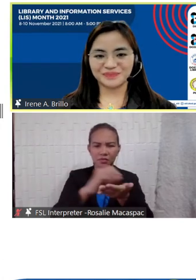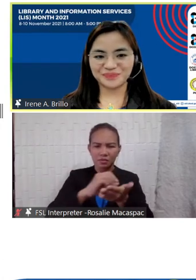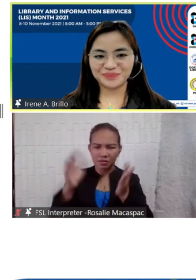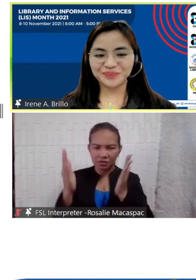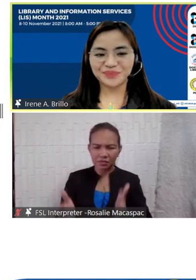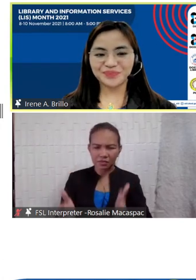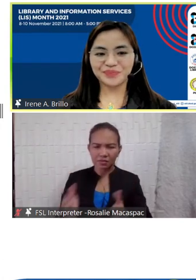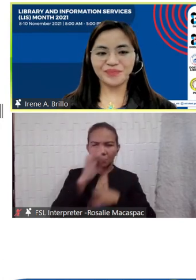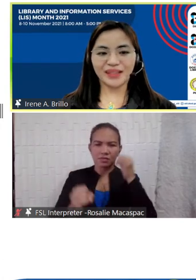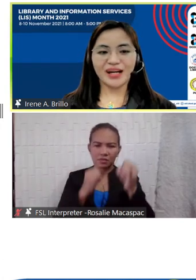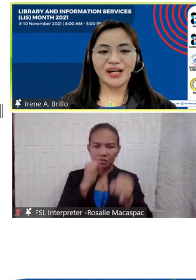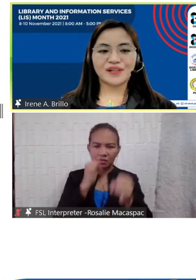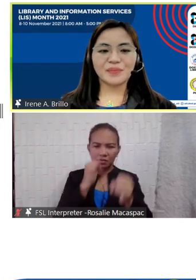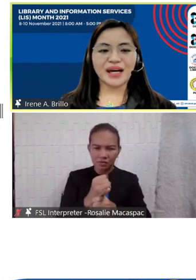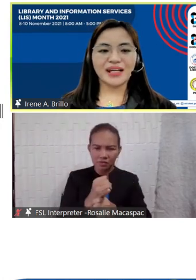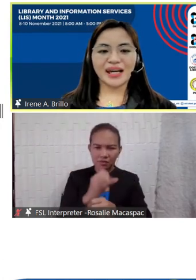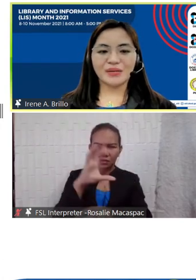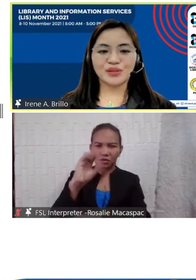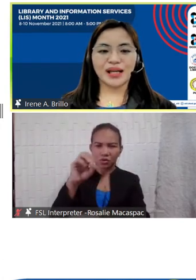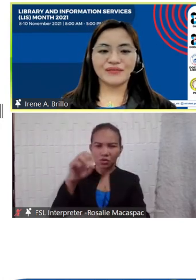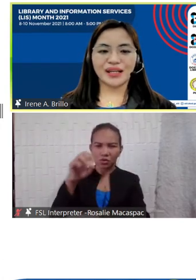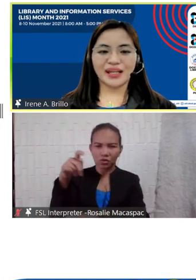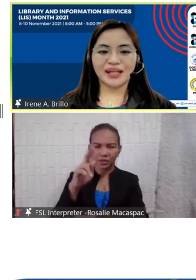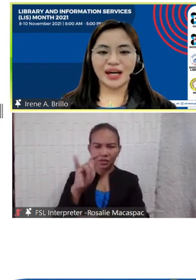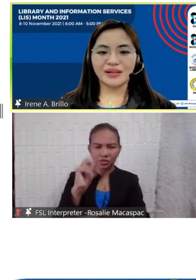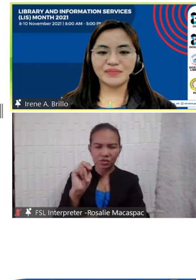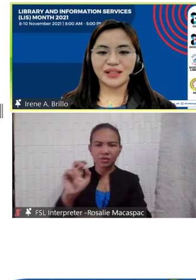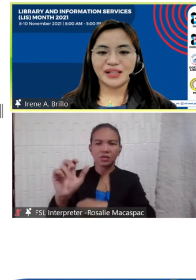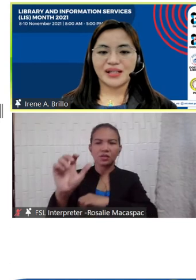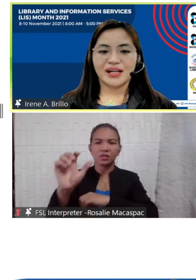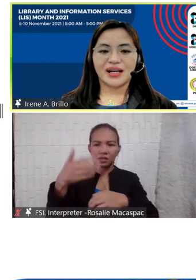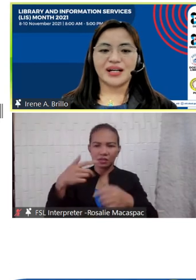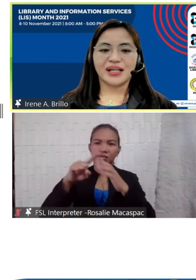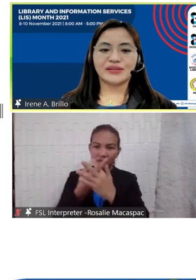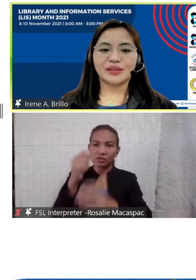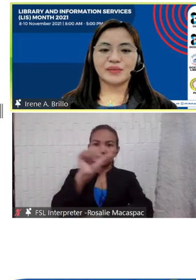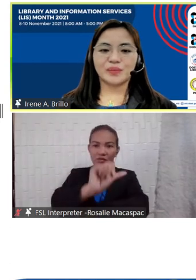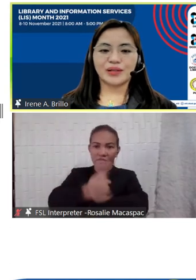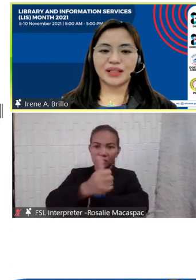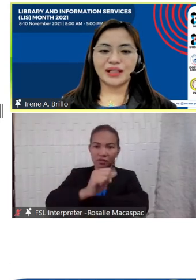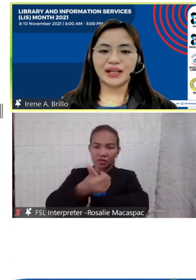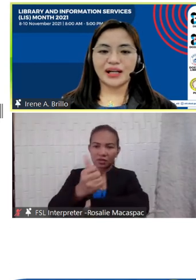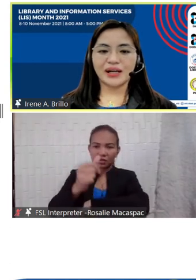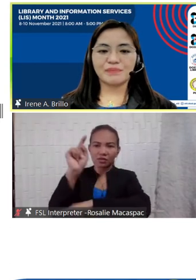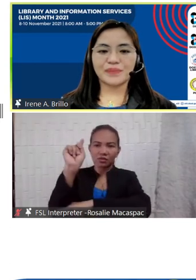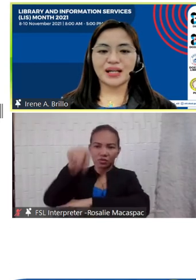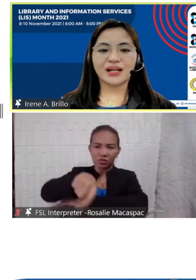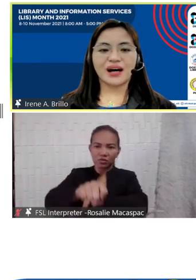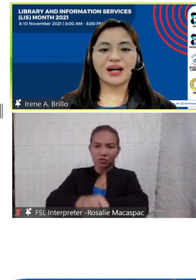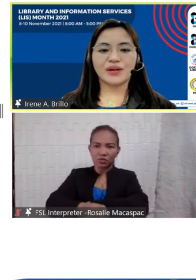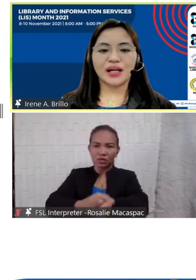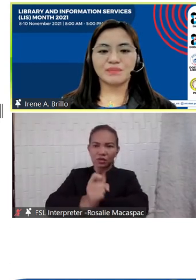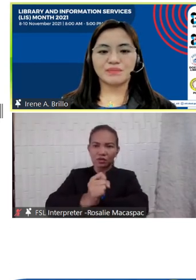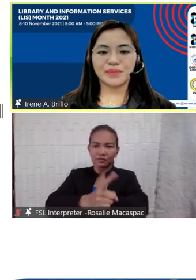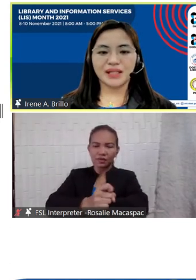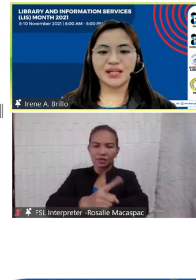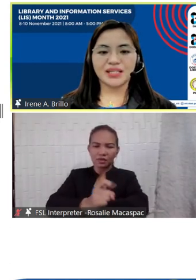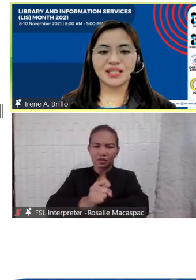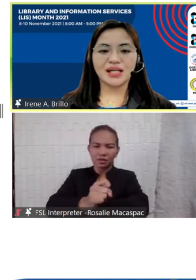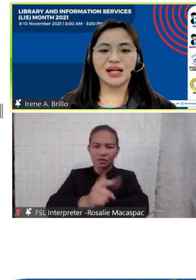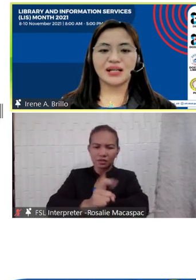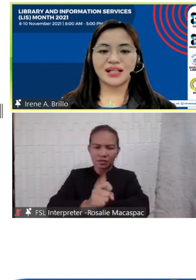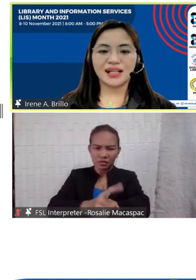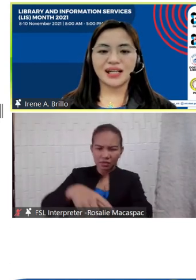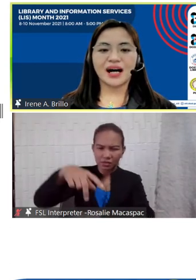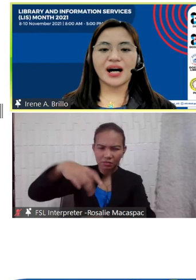Cooperation. From 10 a.m. to 11 a.m., ito naman po ang mangyayari, Peak